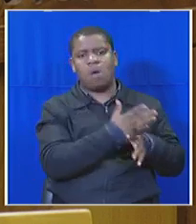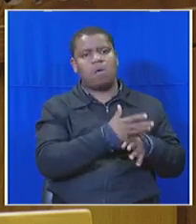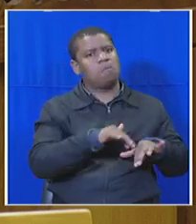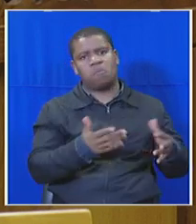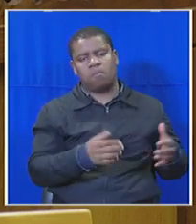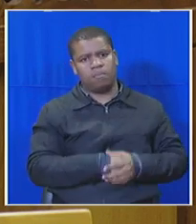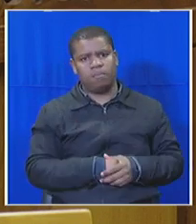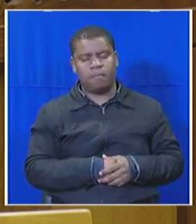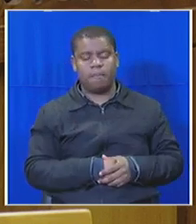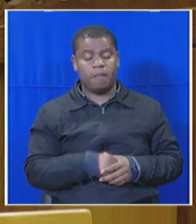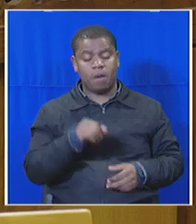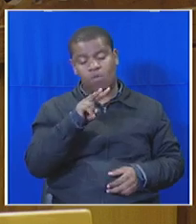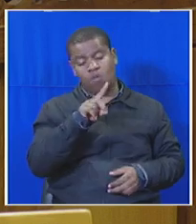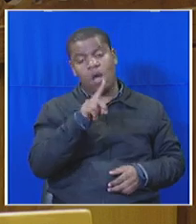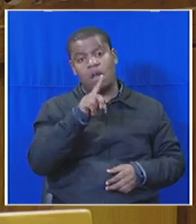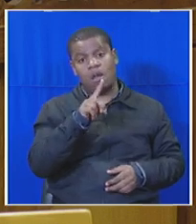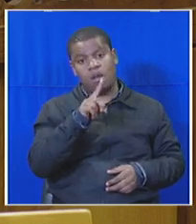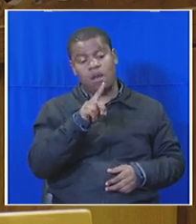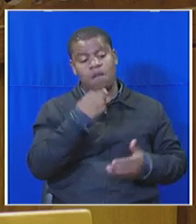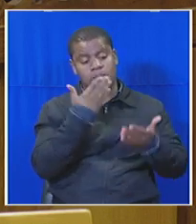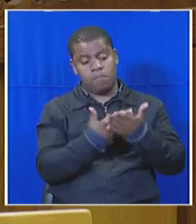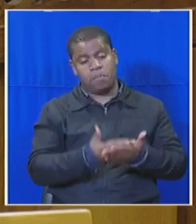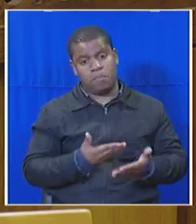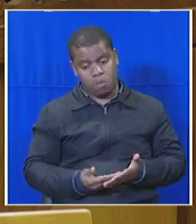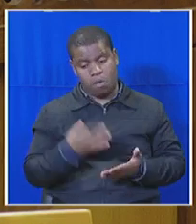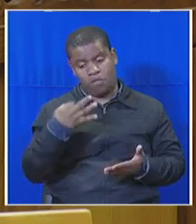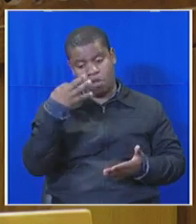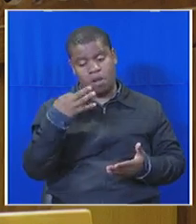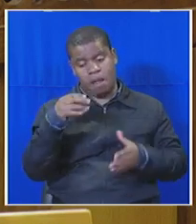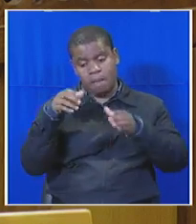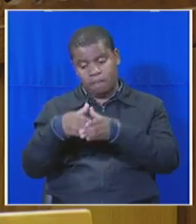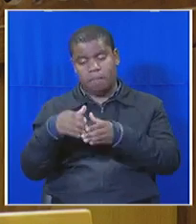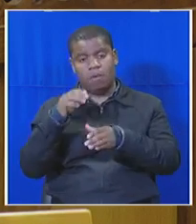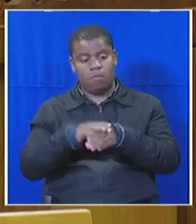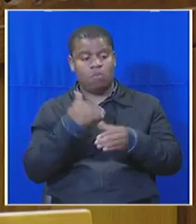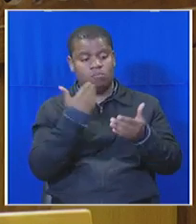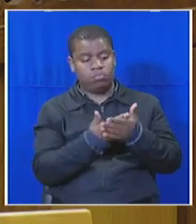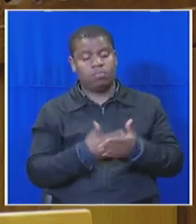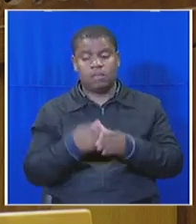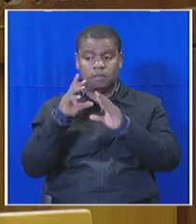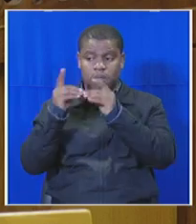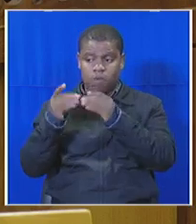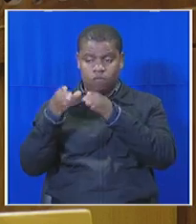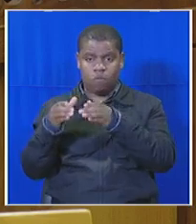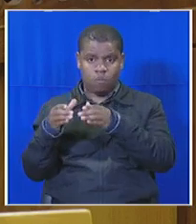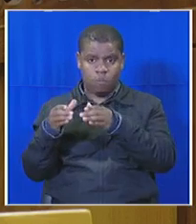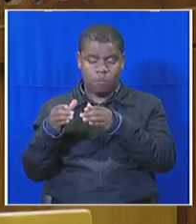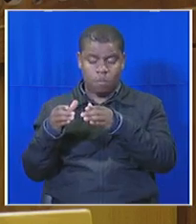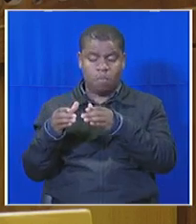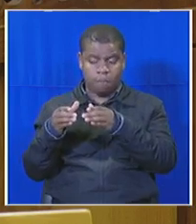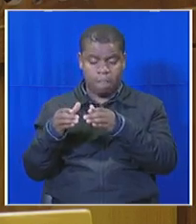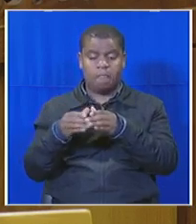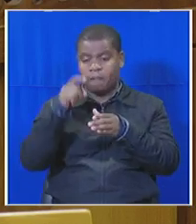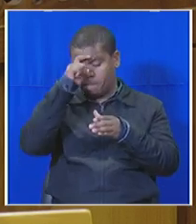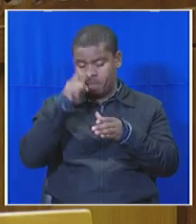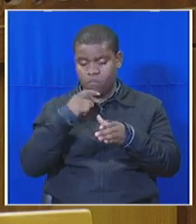21 recommendations for the third-party fund that the SCOPA is putting forward, that the Department of the Portfolio Committee on Justice makes